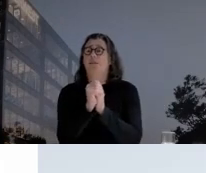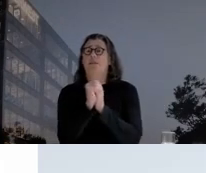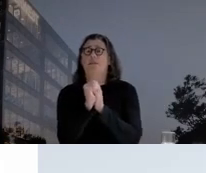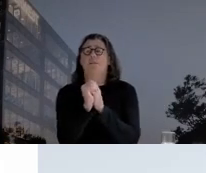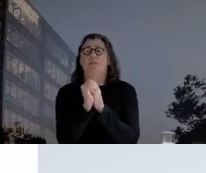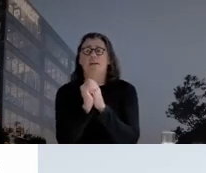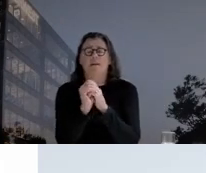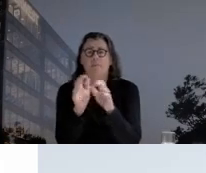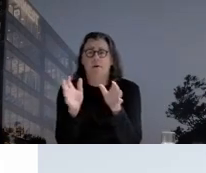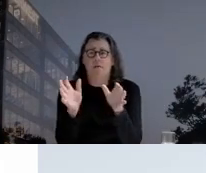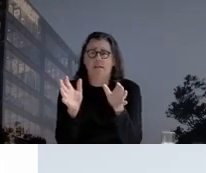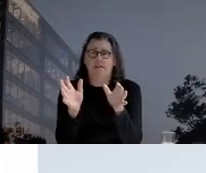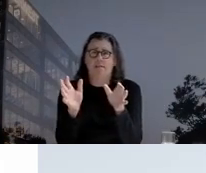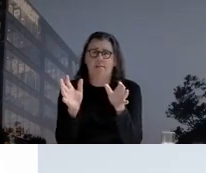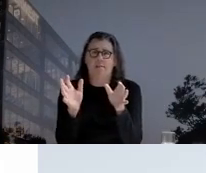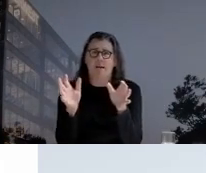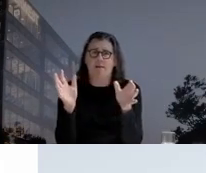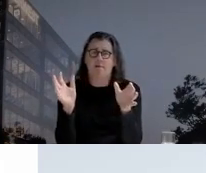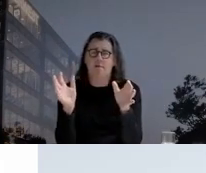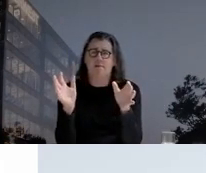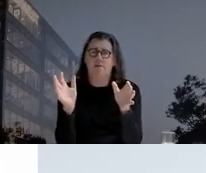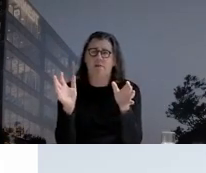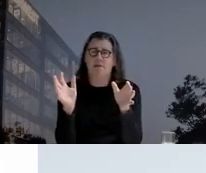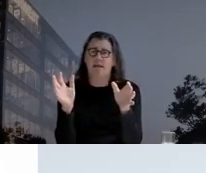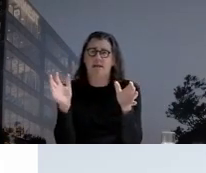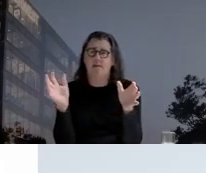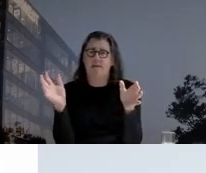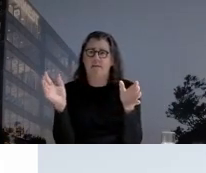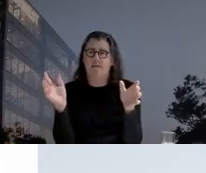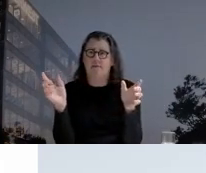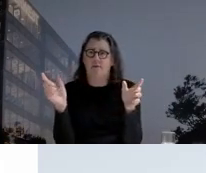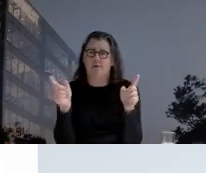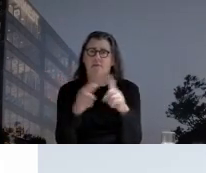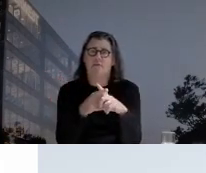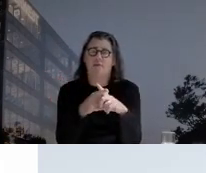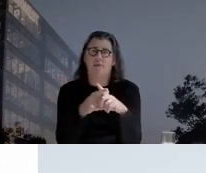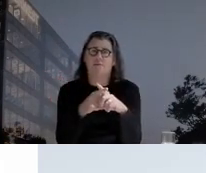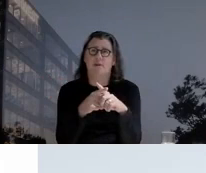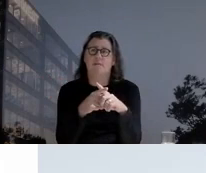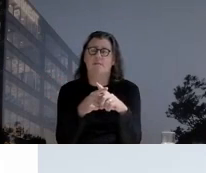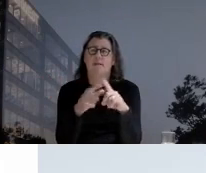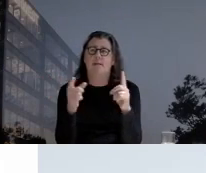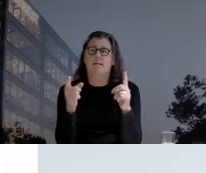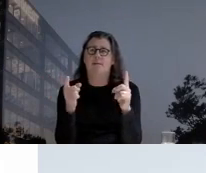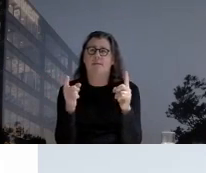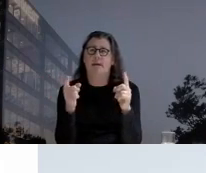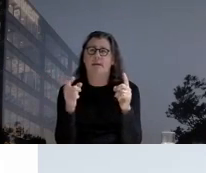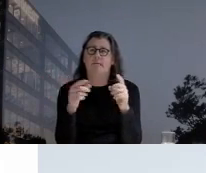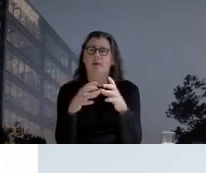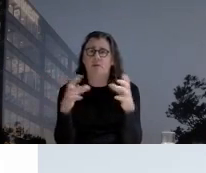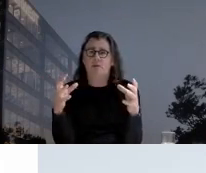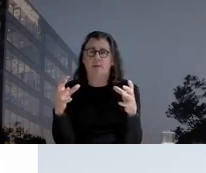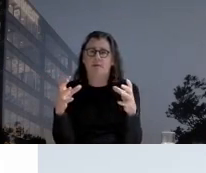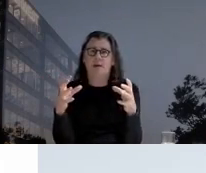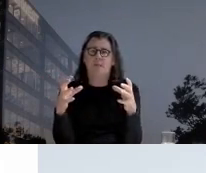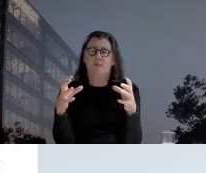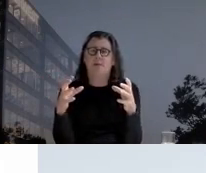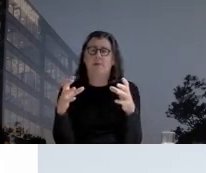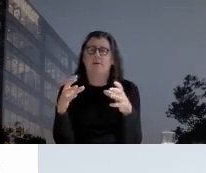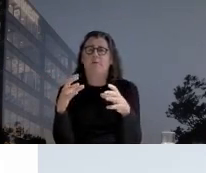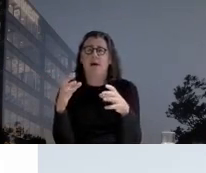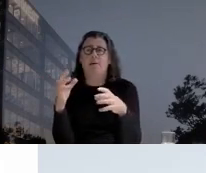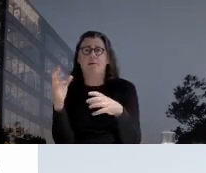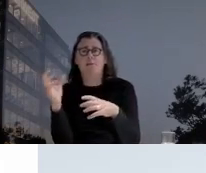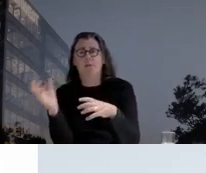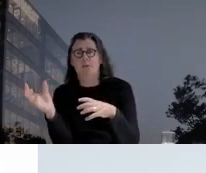So let's look at the operating component of that same facade. And what we're going to try and do now is cross the streams, right? So we get an understanding of whole of life